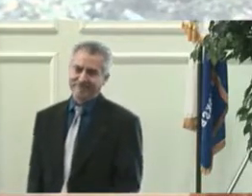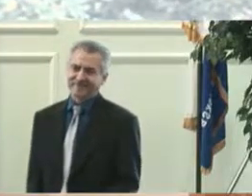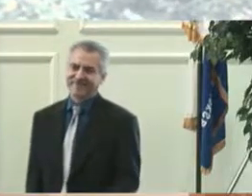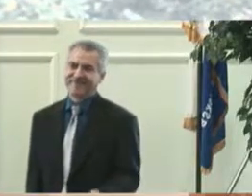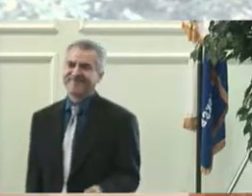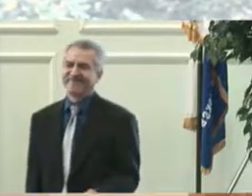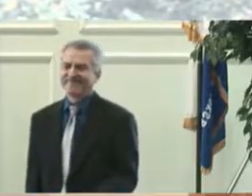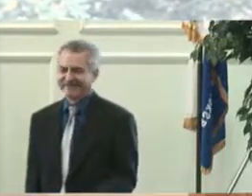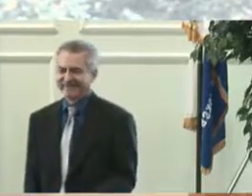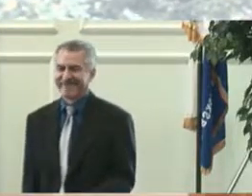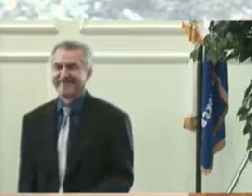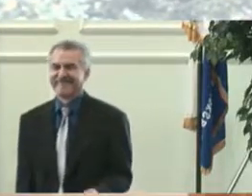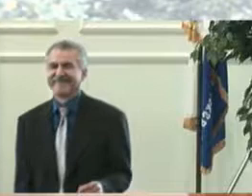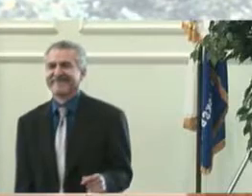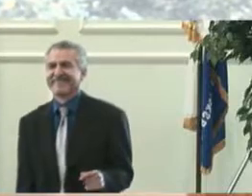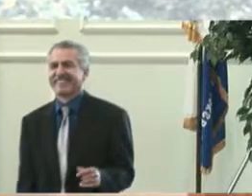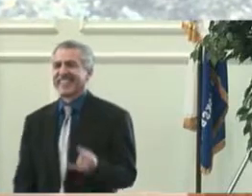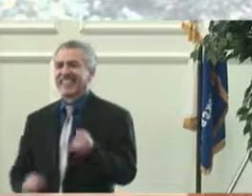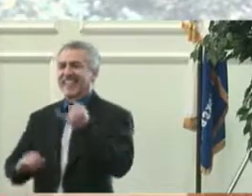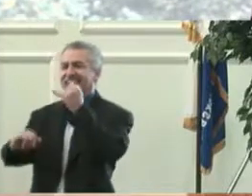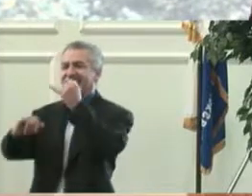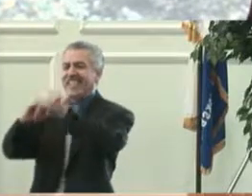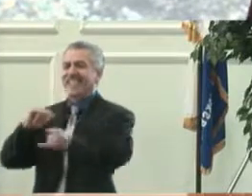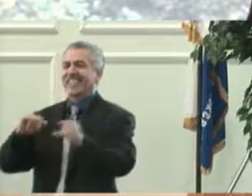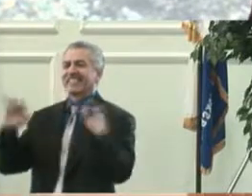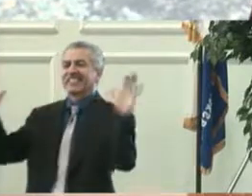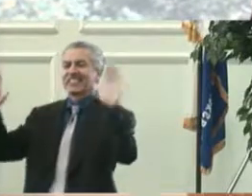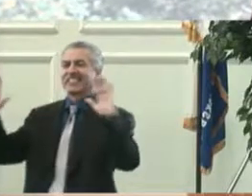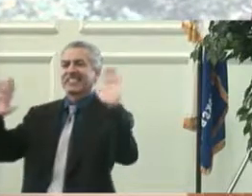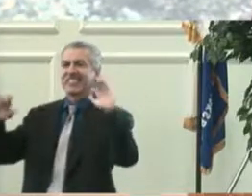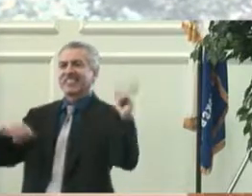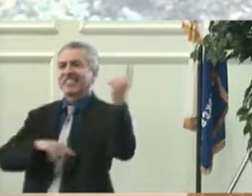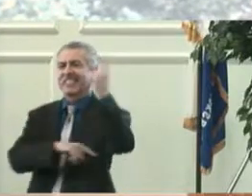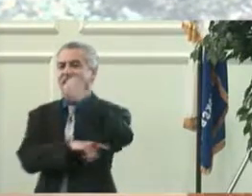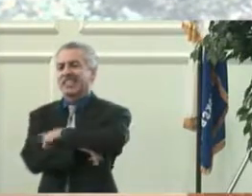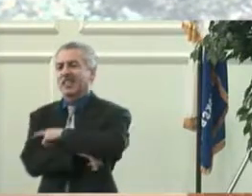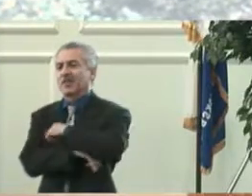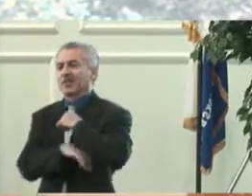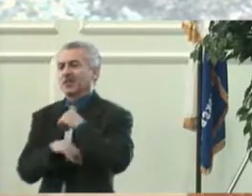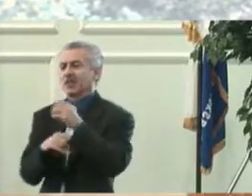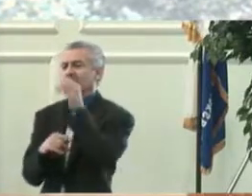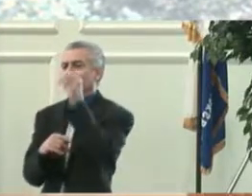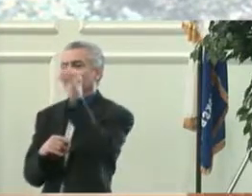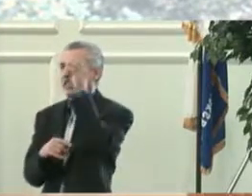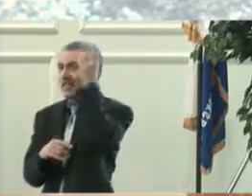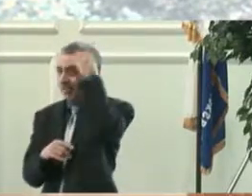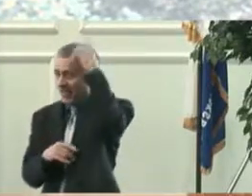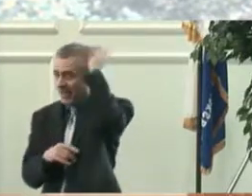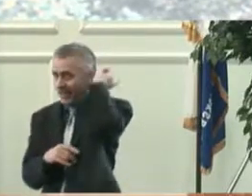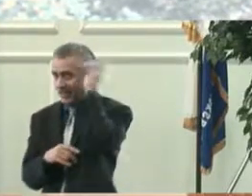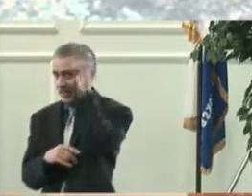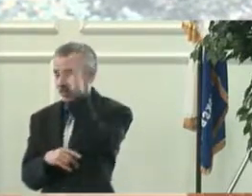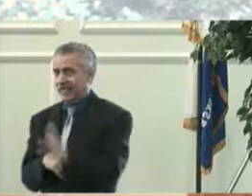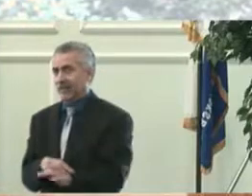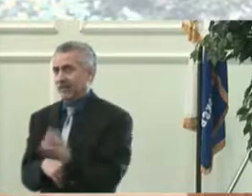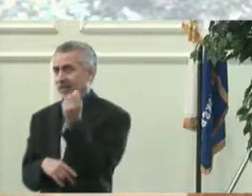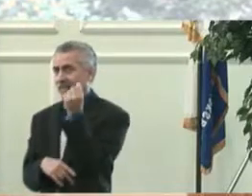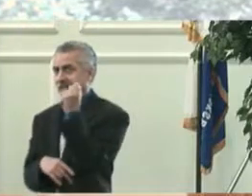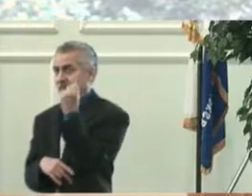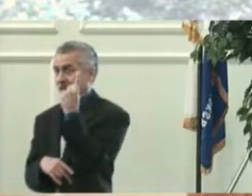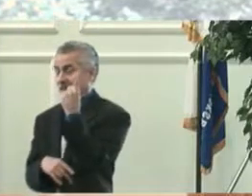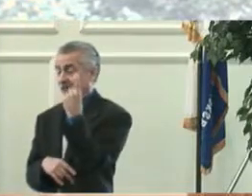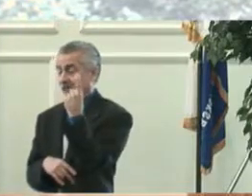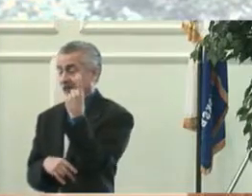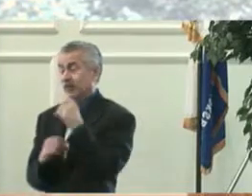last Sunday, we looked at Daniel 11. And I want to tell you, Daniel 11, it is a